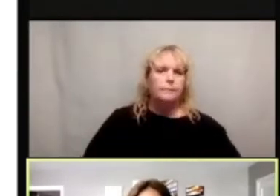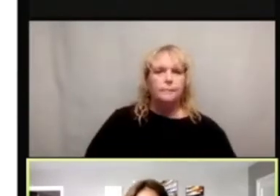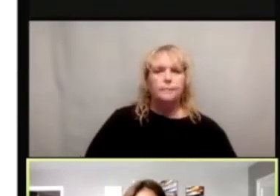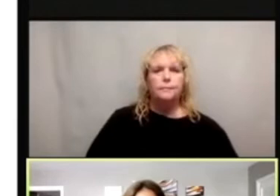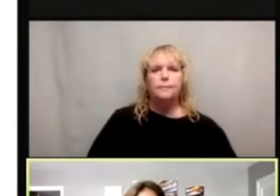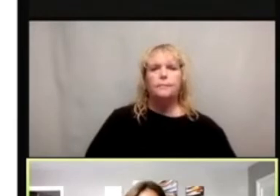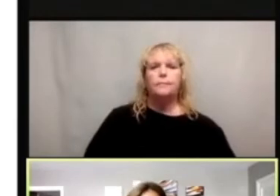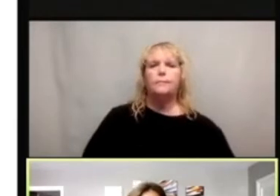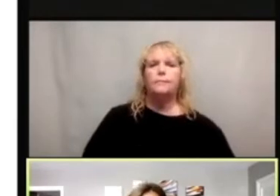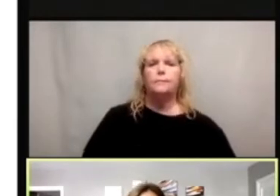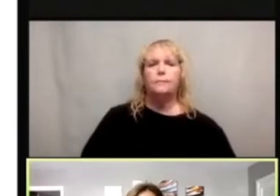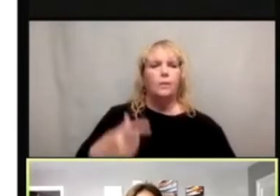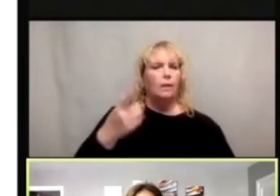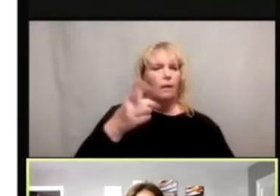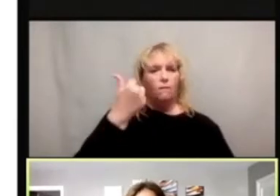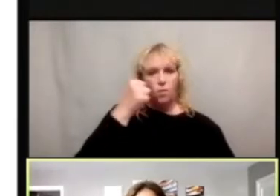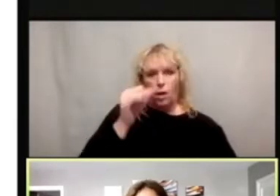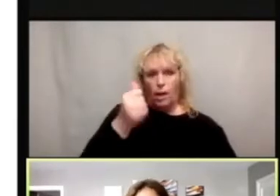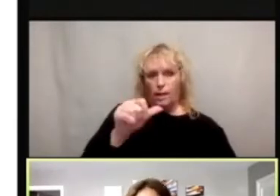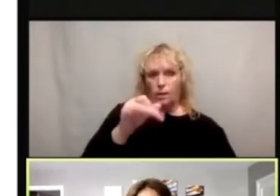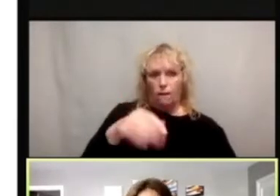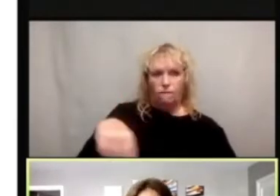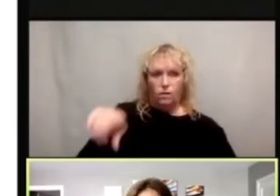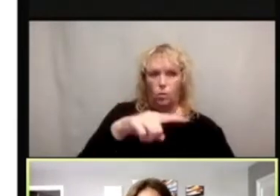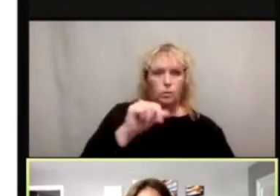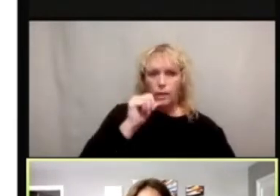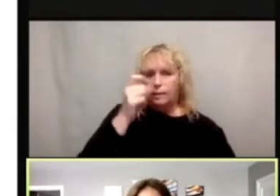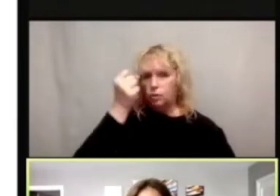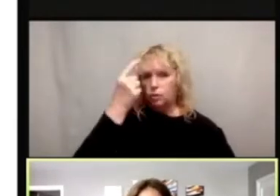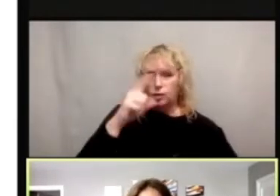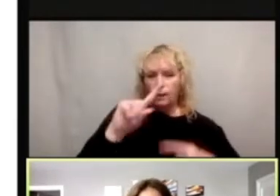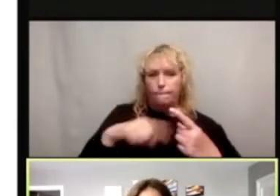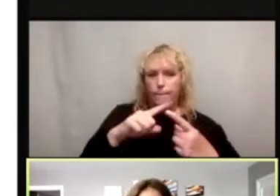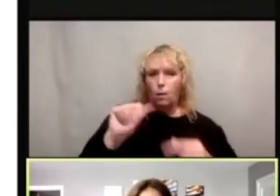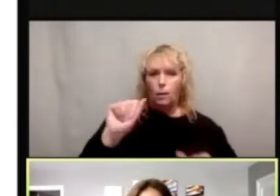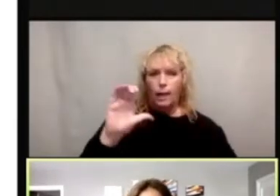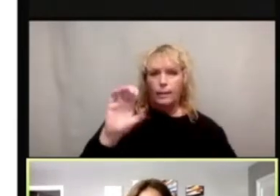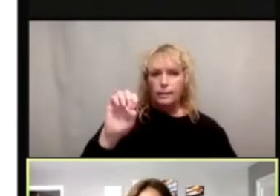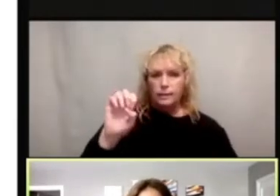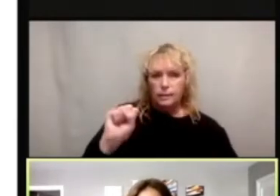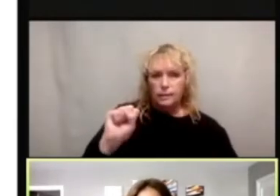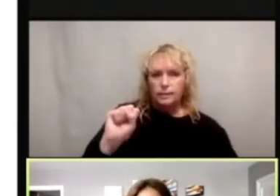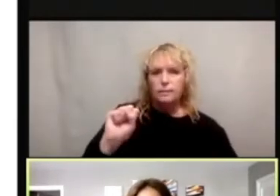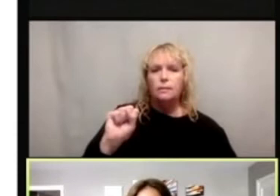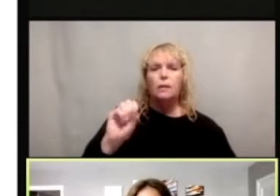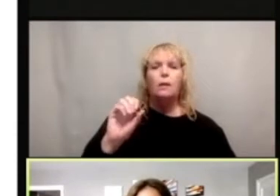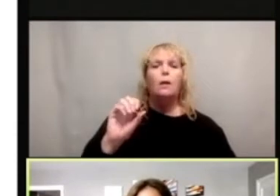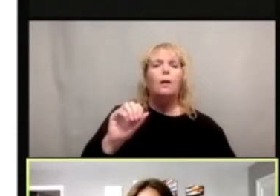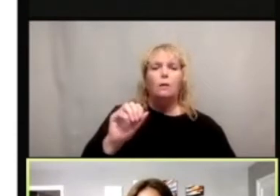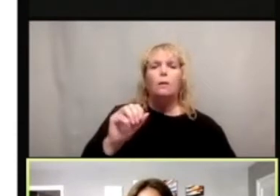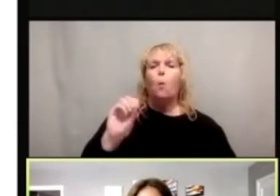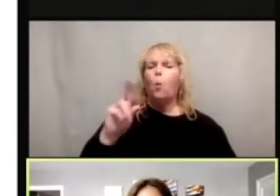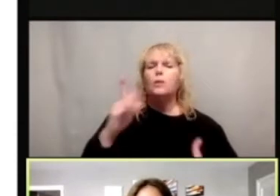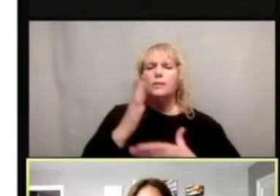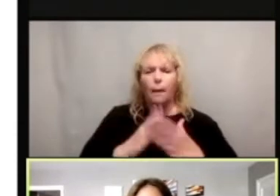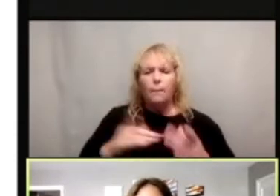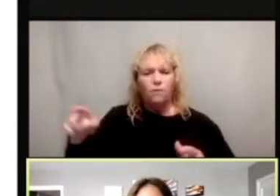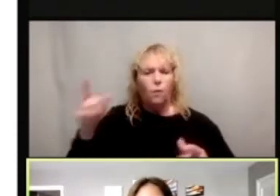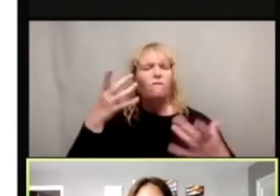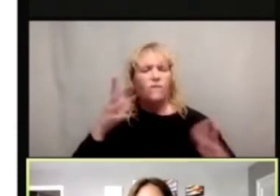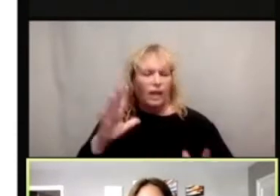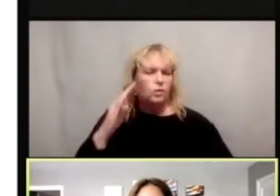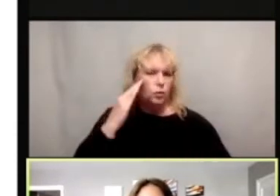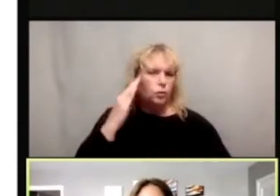So for those of you who are less familiar with ACEs, and maybe this is a refresher for those of you who are already familiar with this